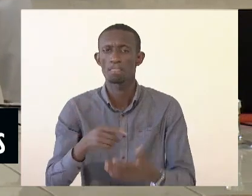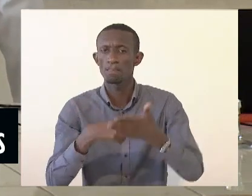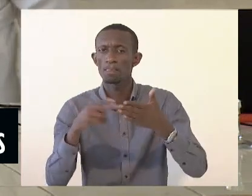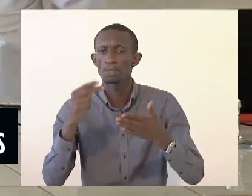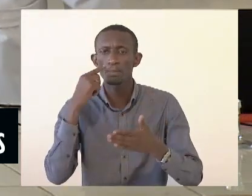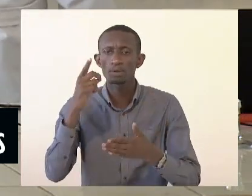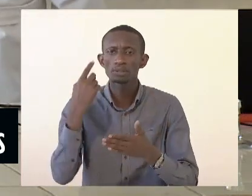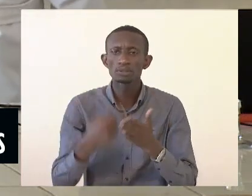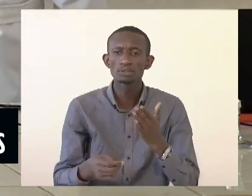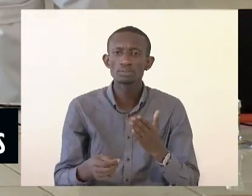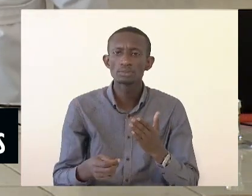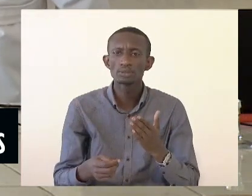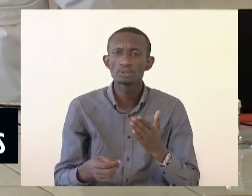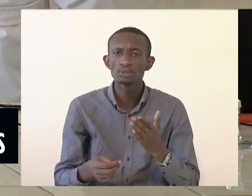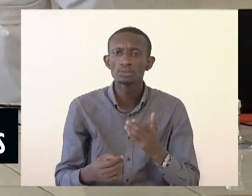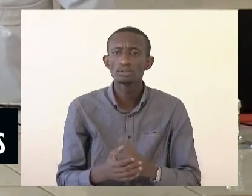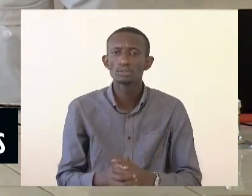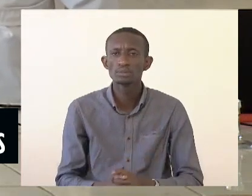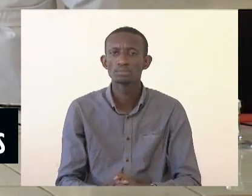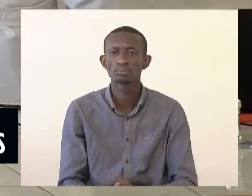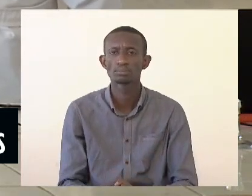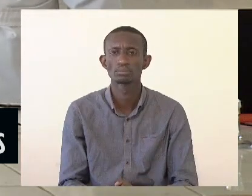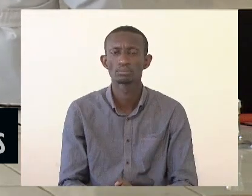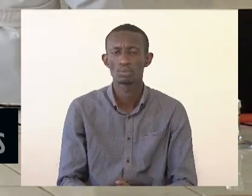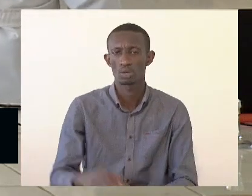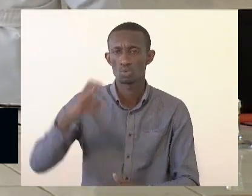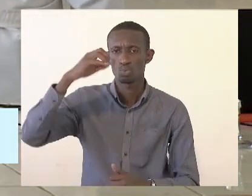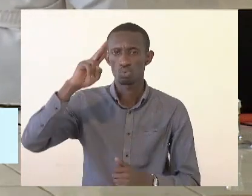What do we get? We get copper sulfate